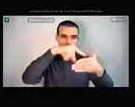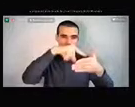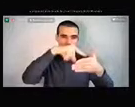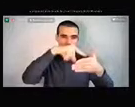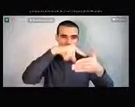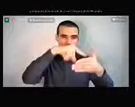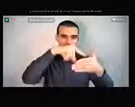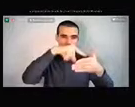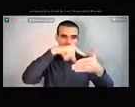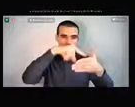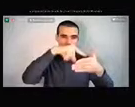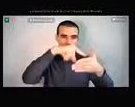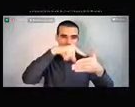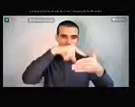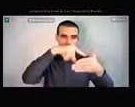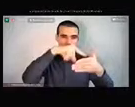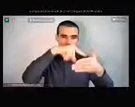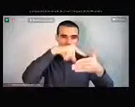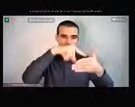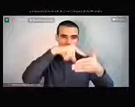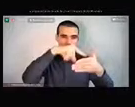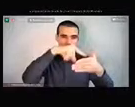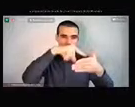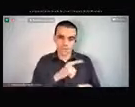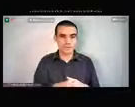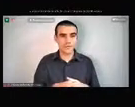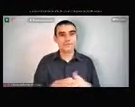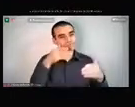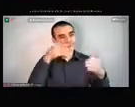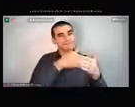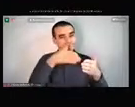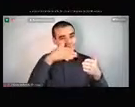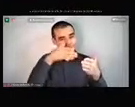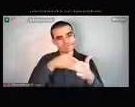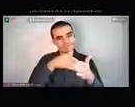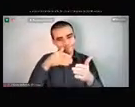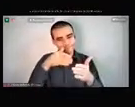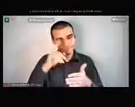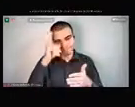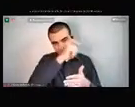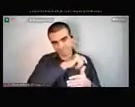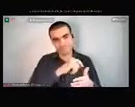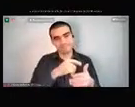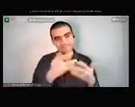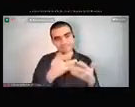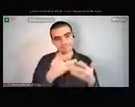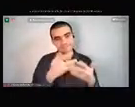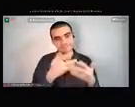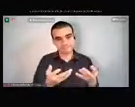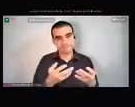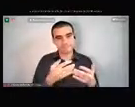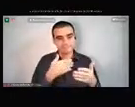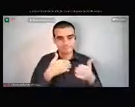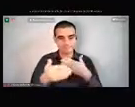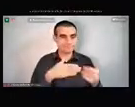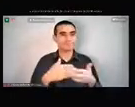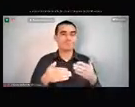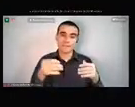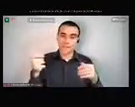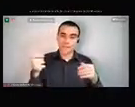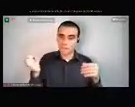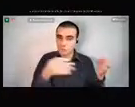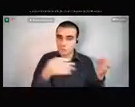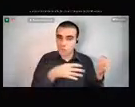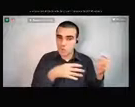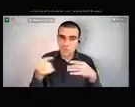talking about this Amazon with these issues, but we have to deal with them because we have the innovation bringing to